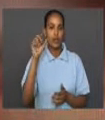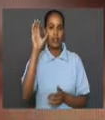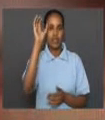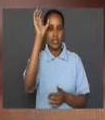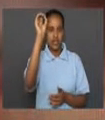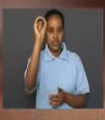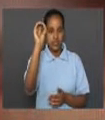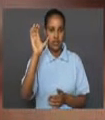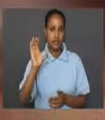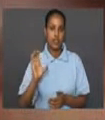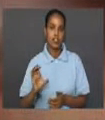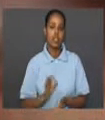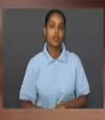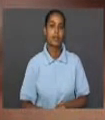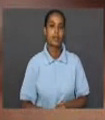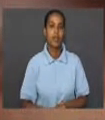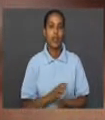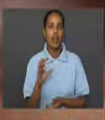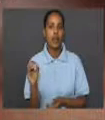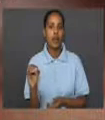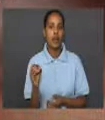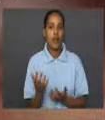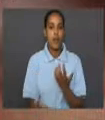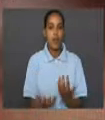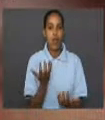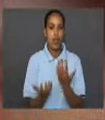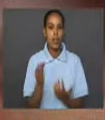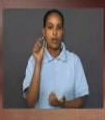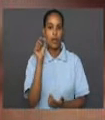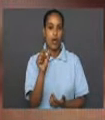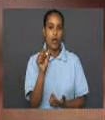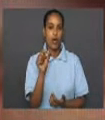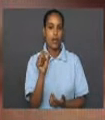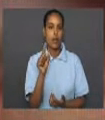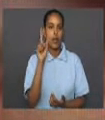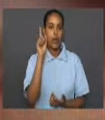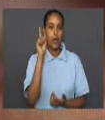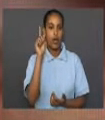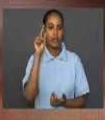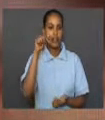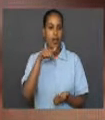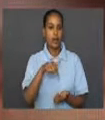842 degrees Celsius, and a boiling point of